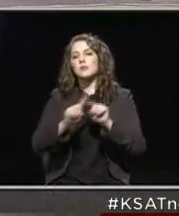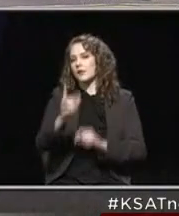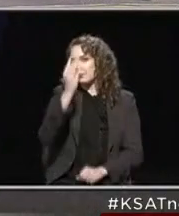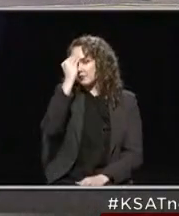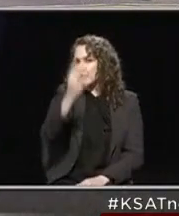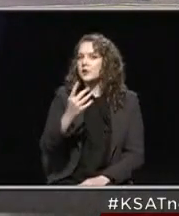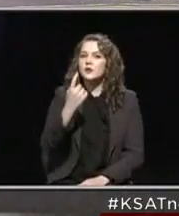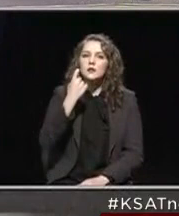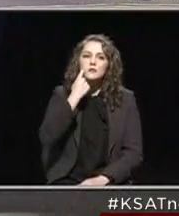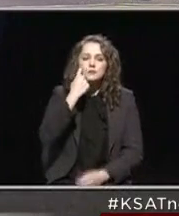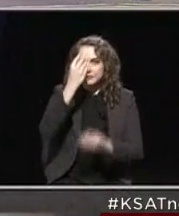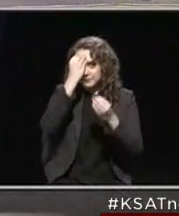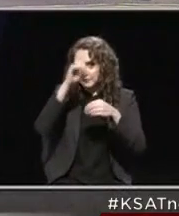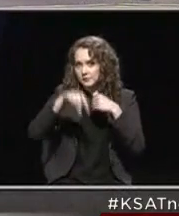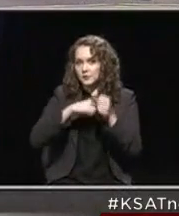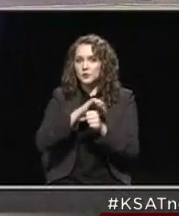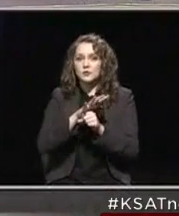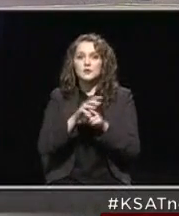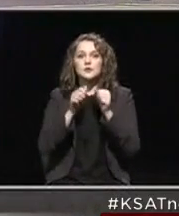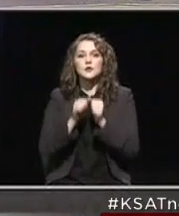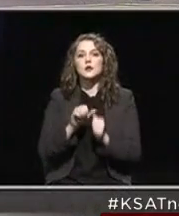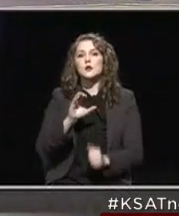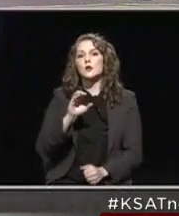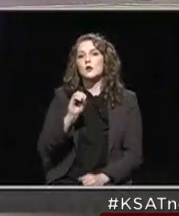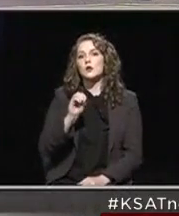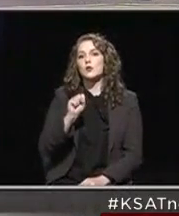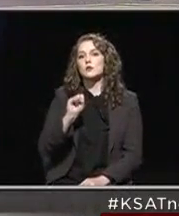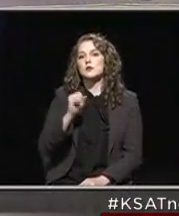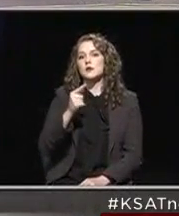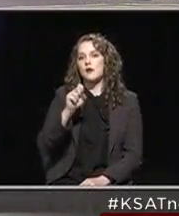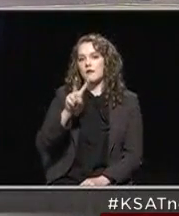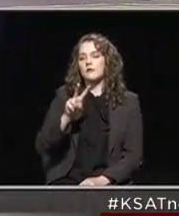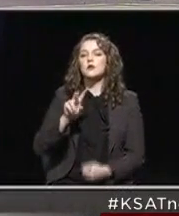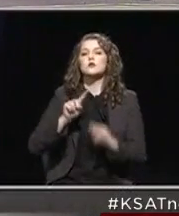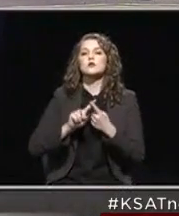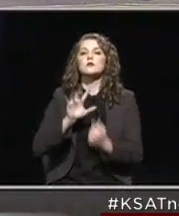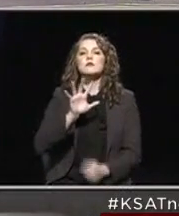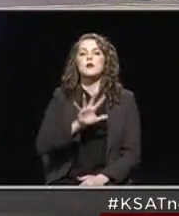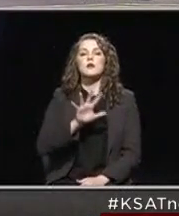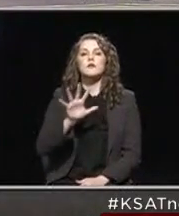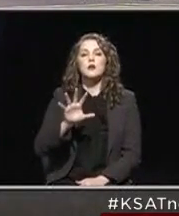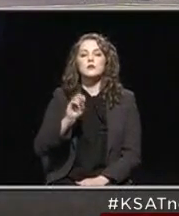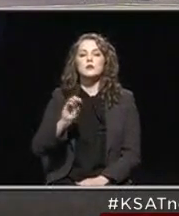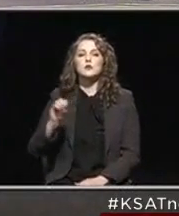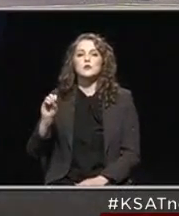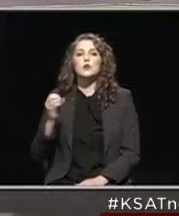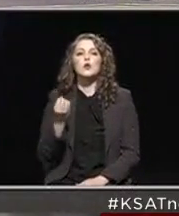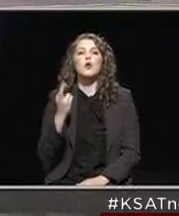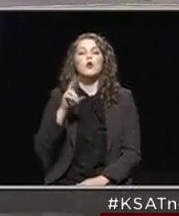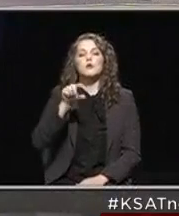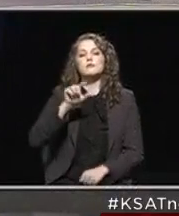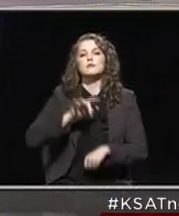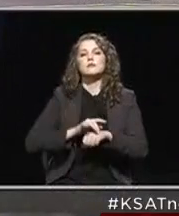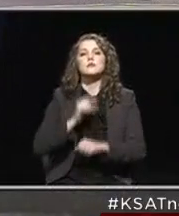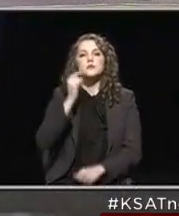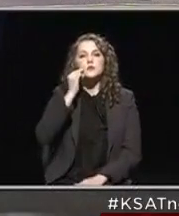on COVID-19 in our community, you can text COSAGOV to 55000. Or you can go to